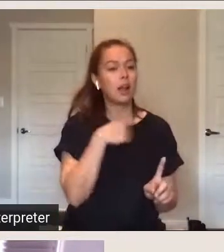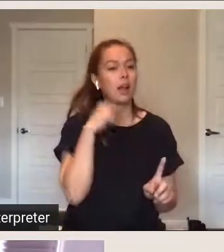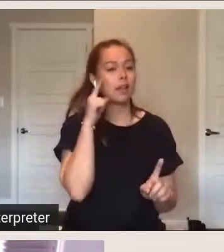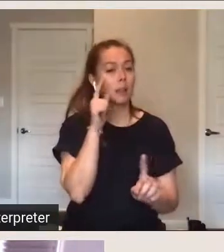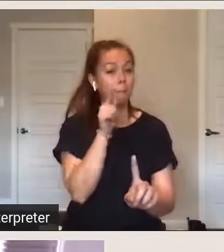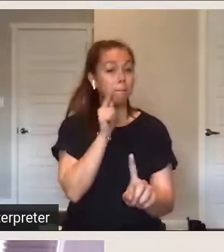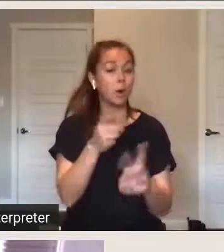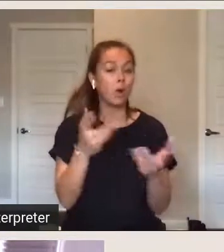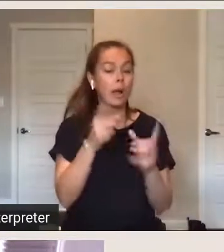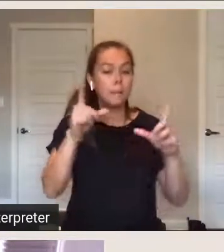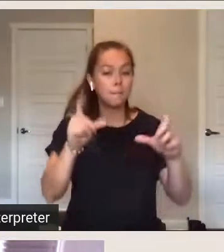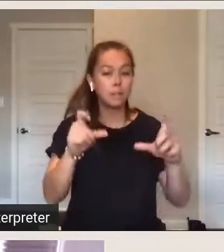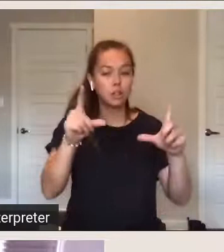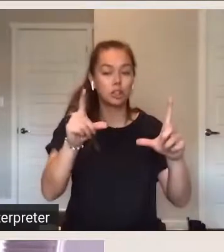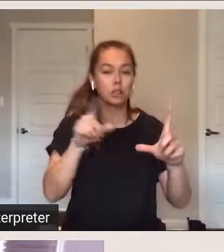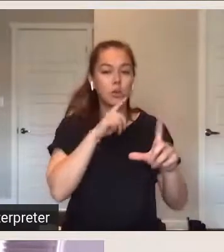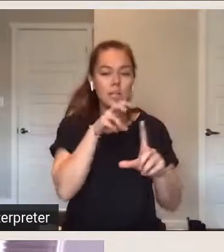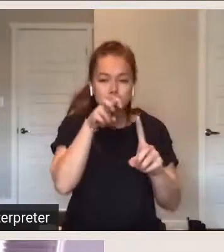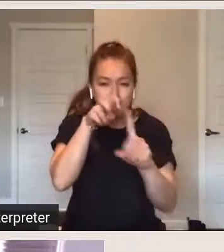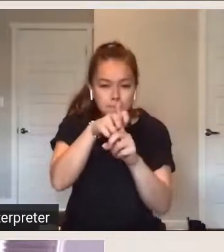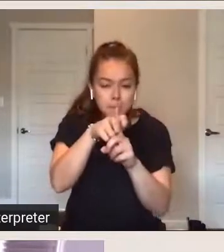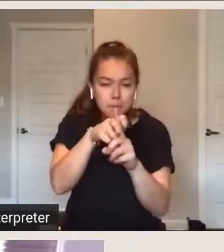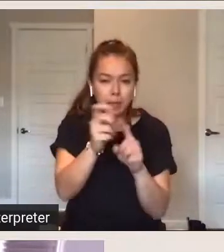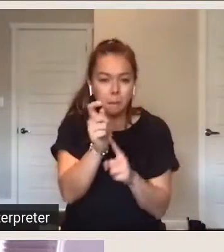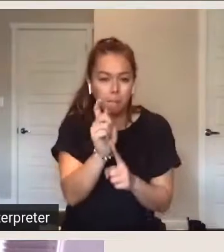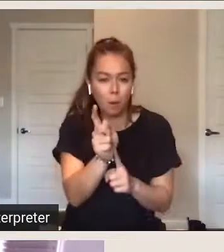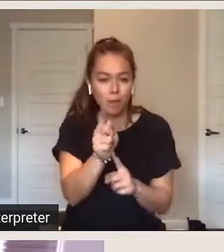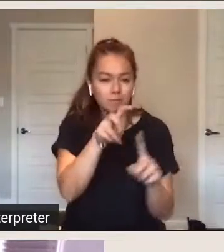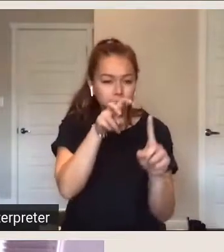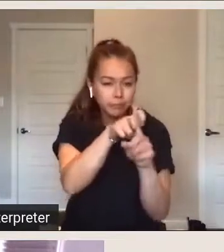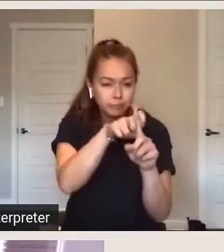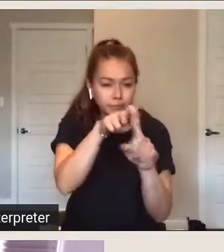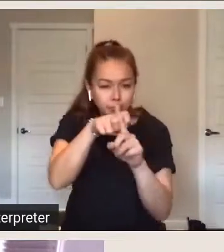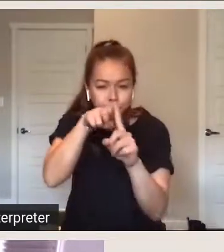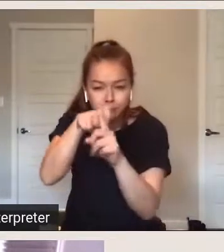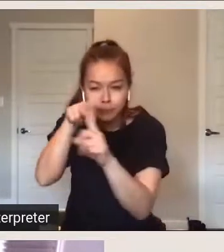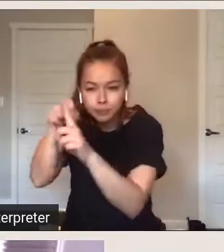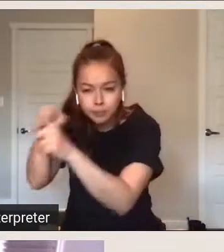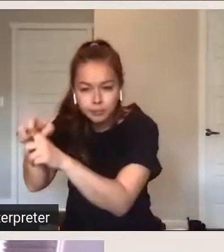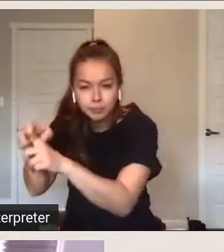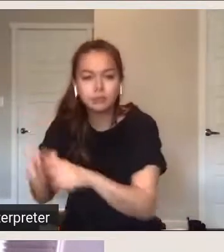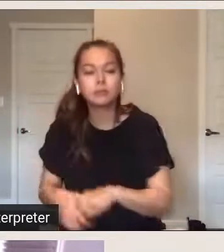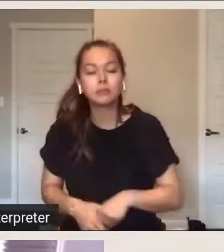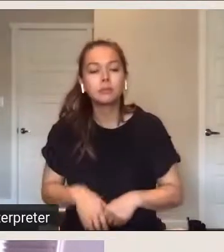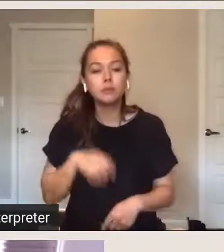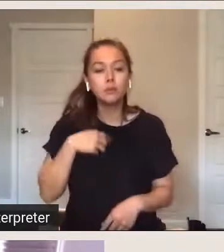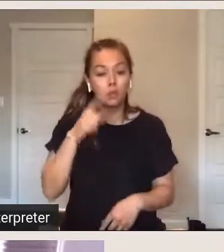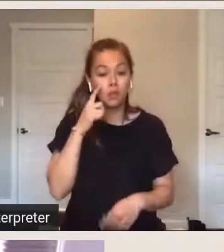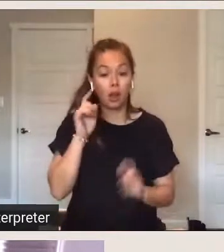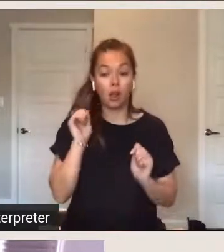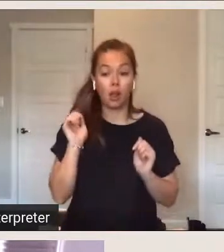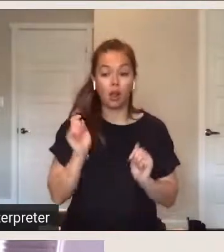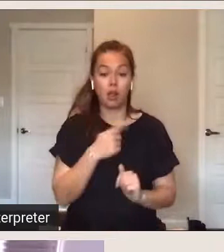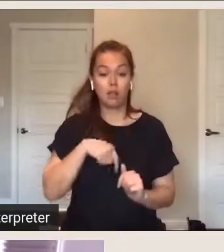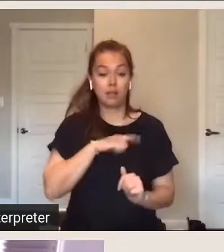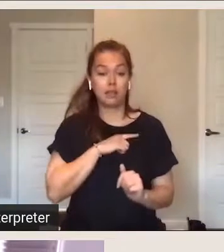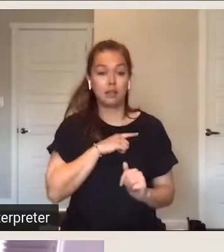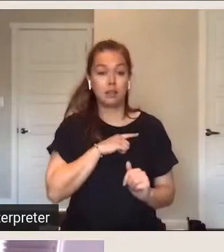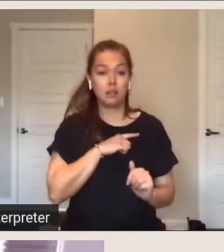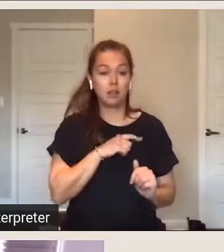what we are working on is we call motion pictures, right? Like, I think that's the